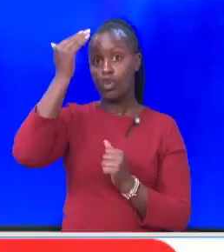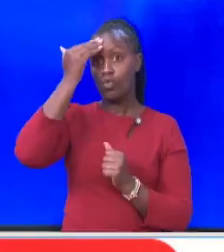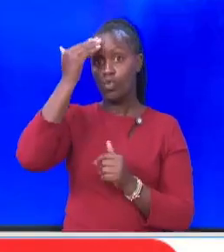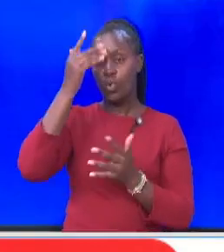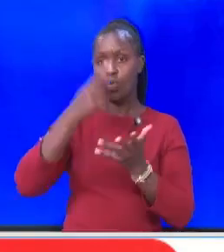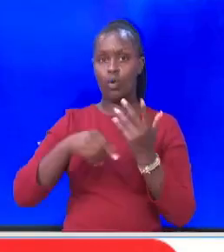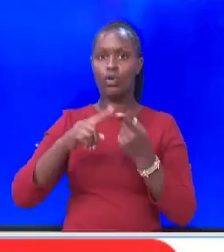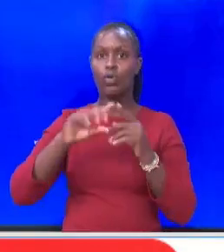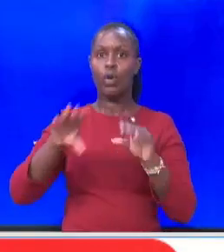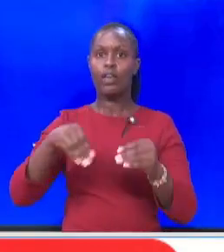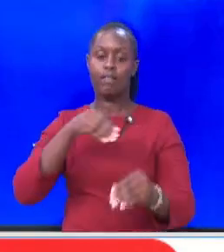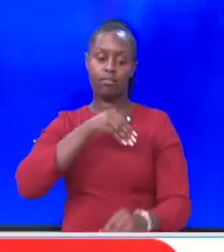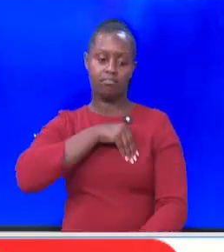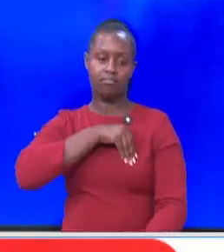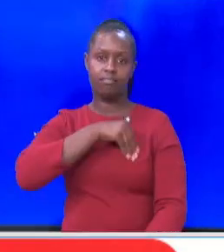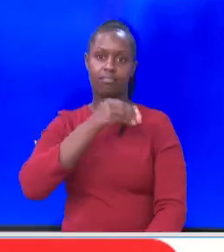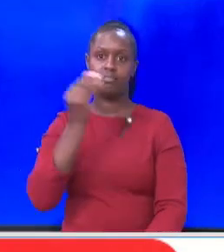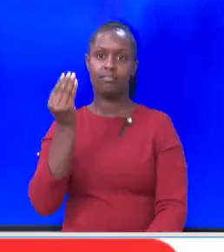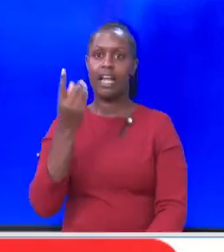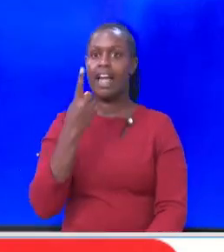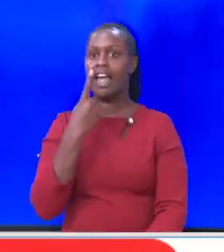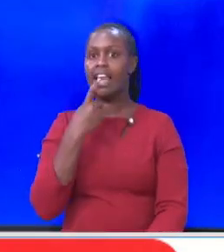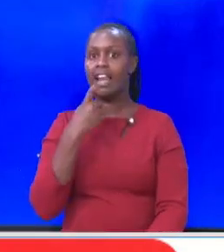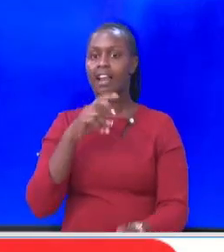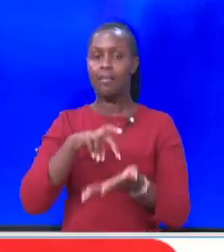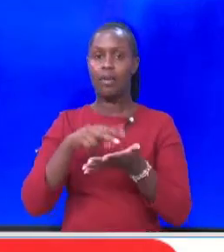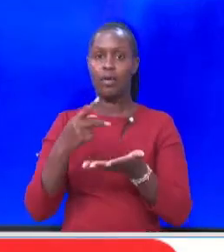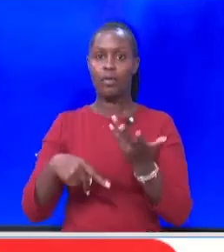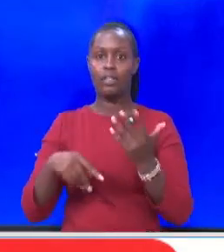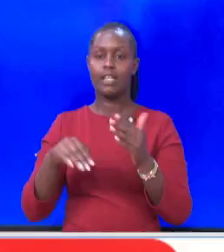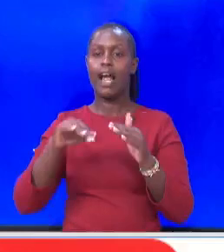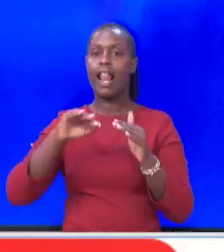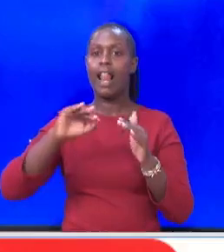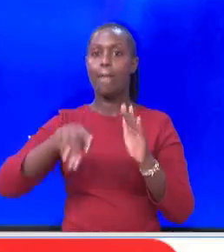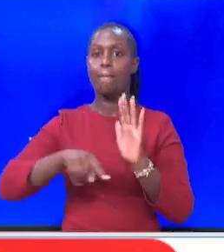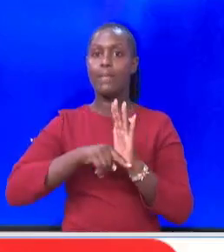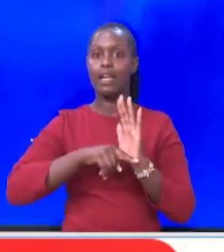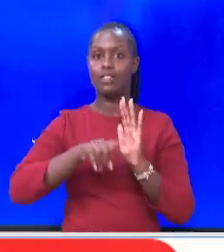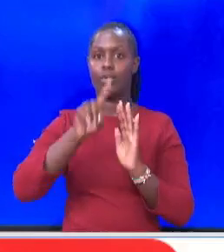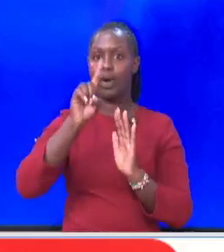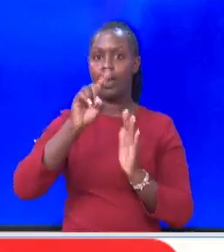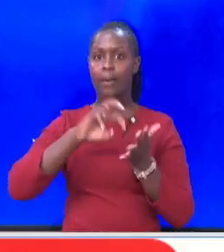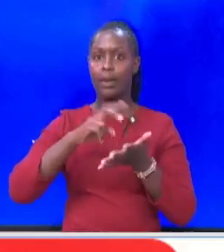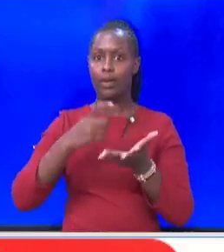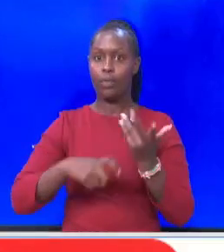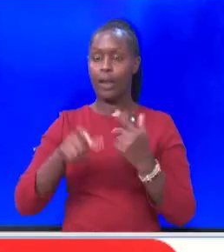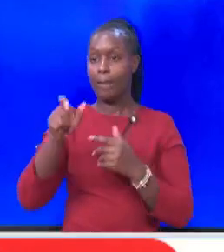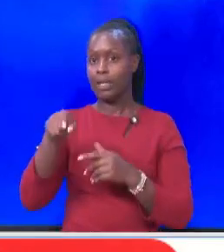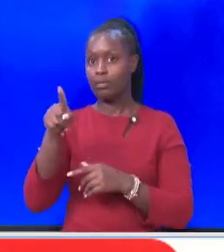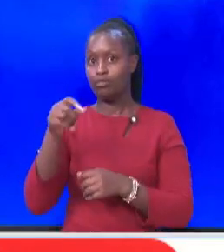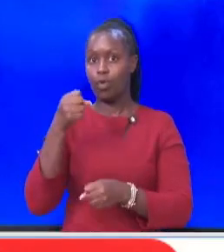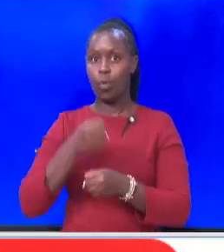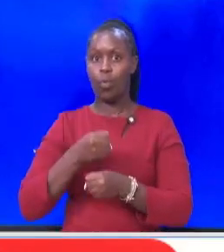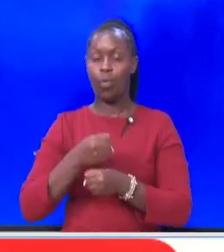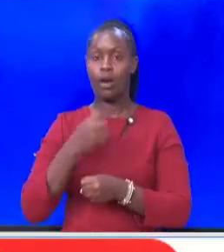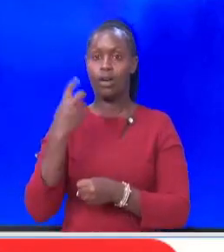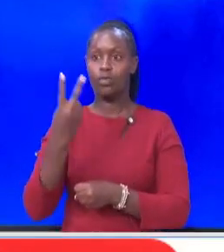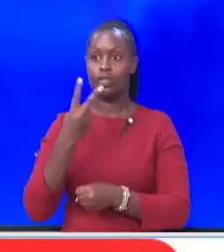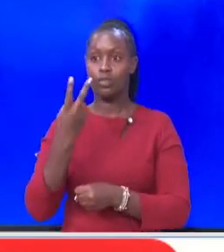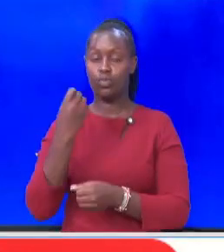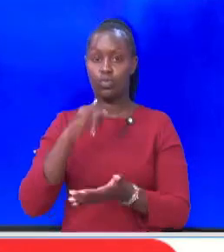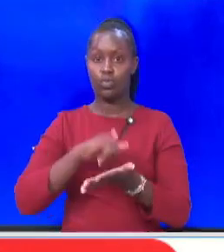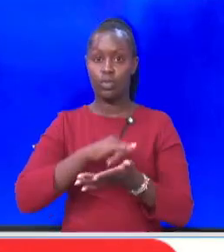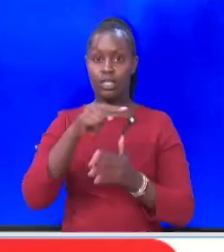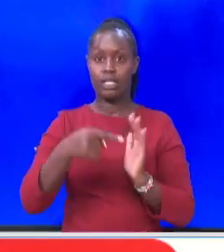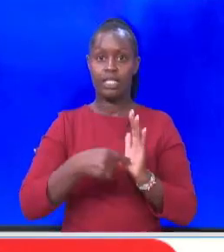nyekundu inamaanisha unapungua mtu mmoja, so lazima kila mtu ule yuko pale anaweza kufanya kazi mara mbili. Kwa hivyo saizi kwenda game ya